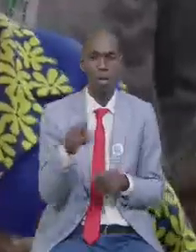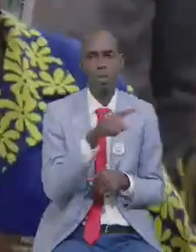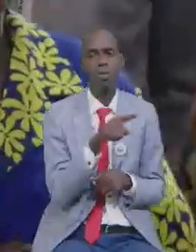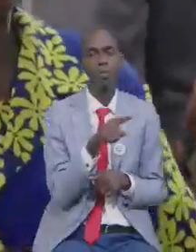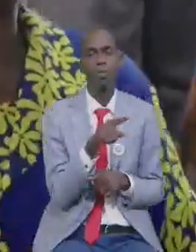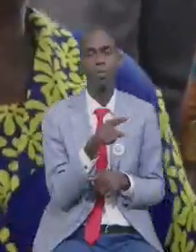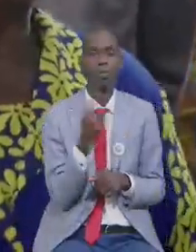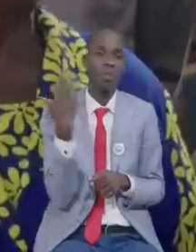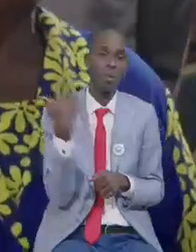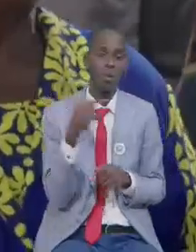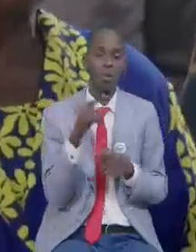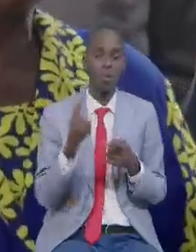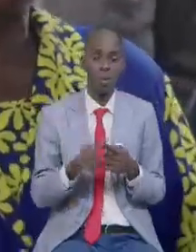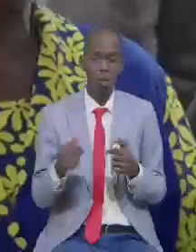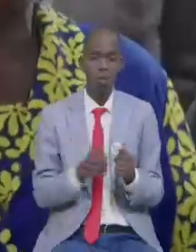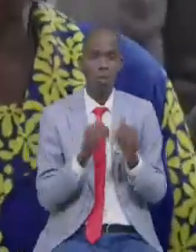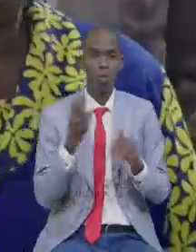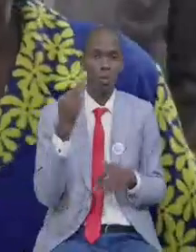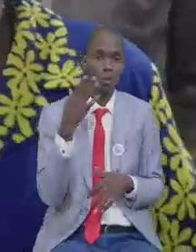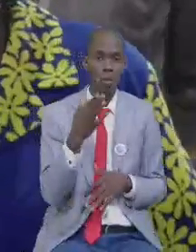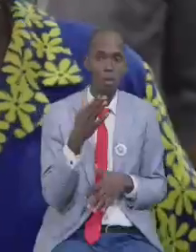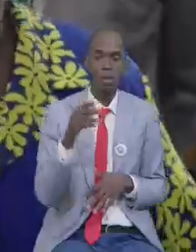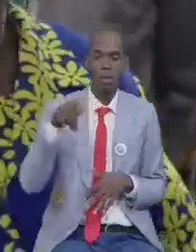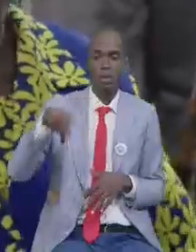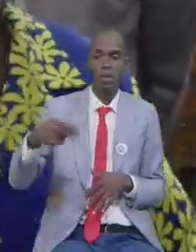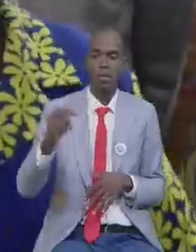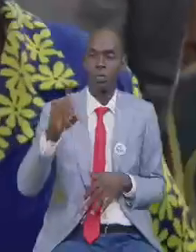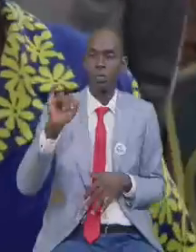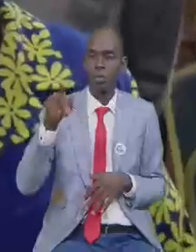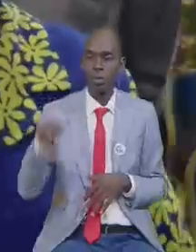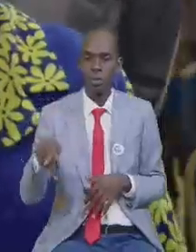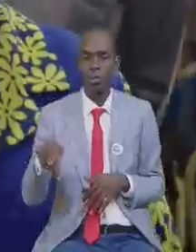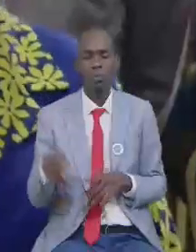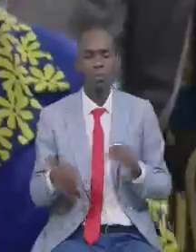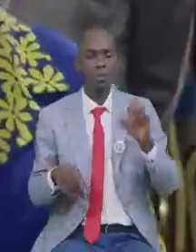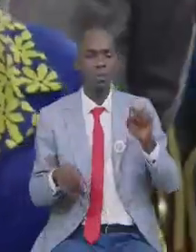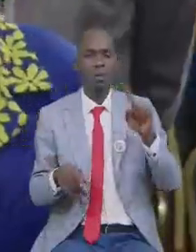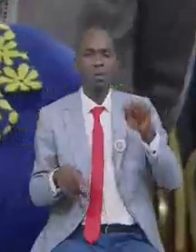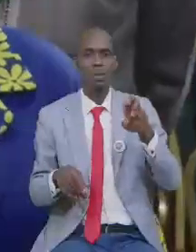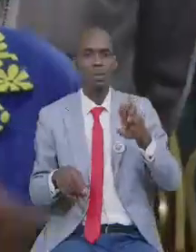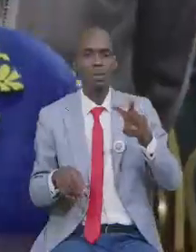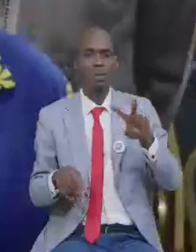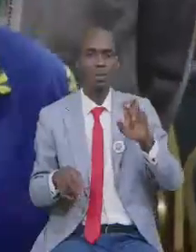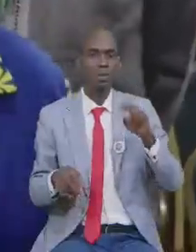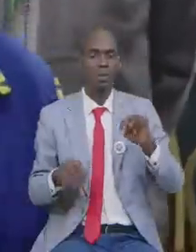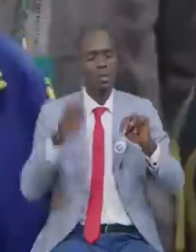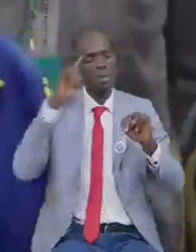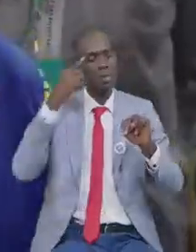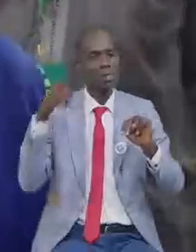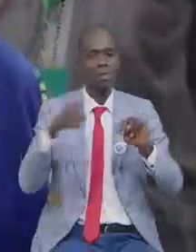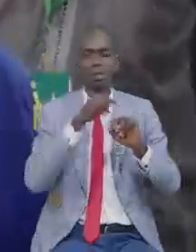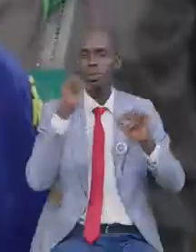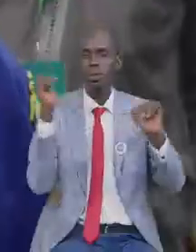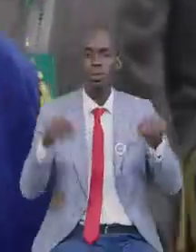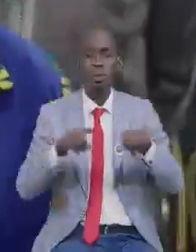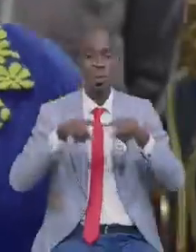Philip, Stephen, and the others thought they could not. But now